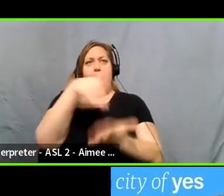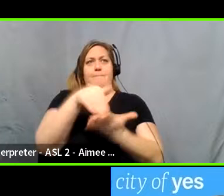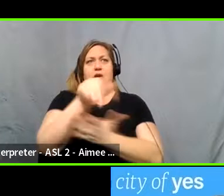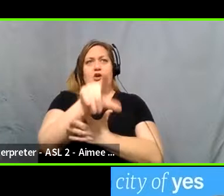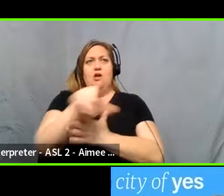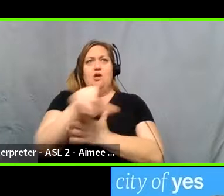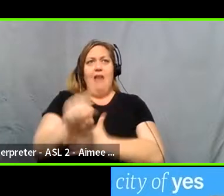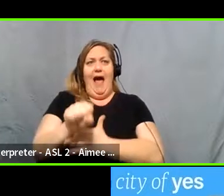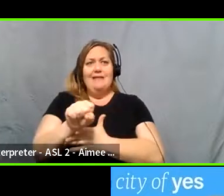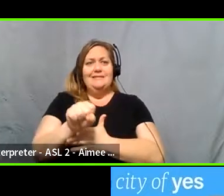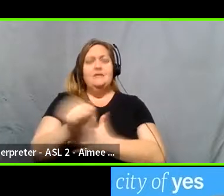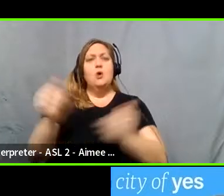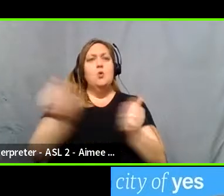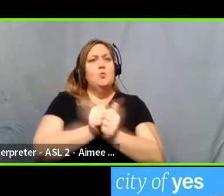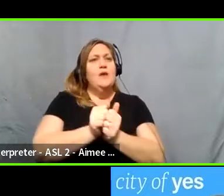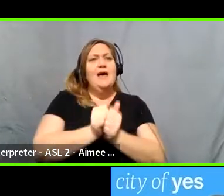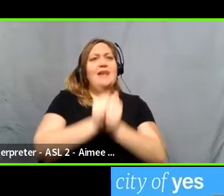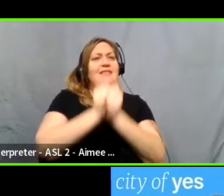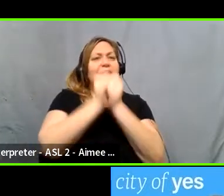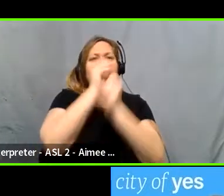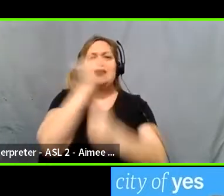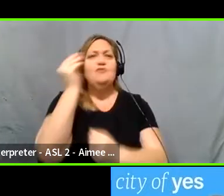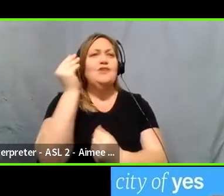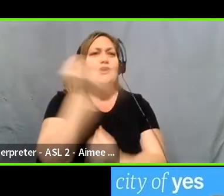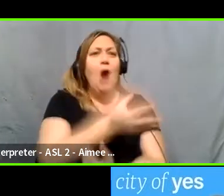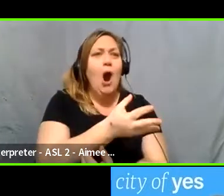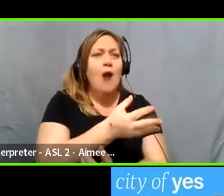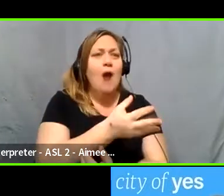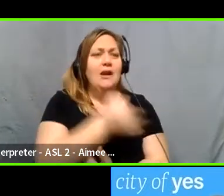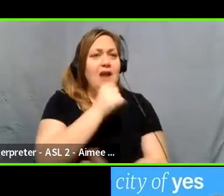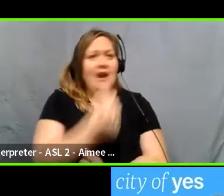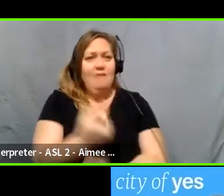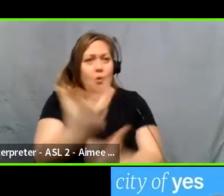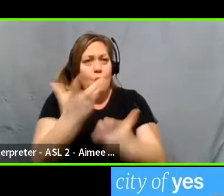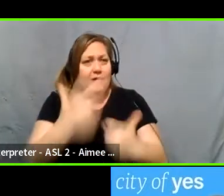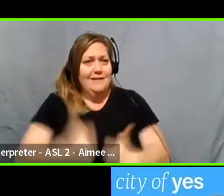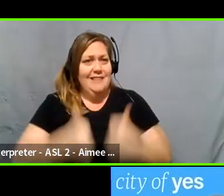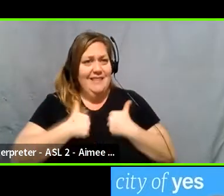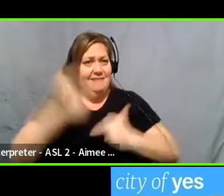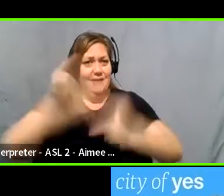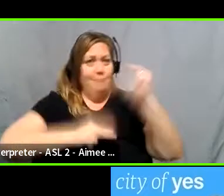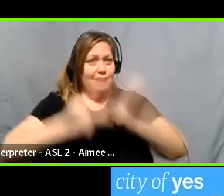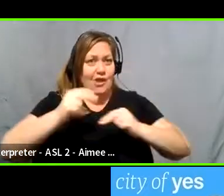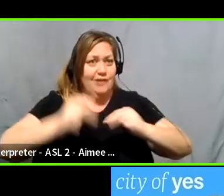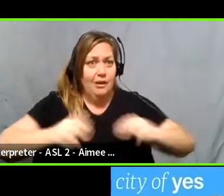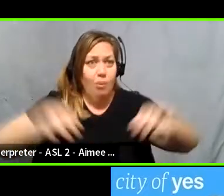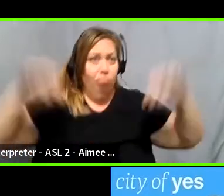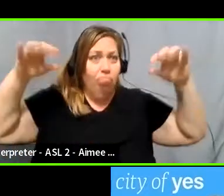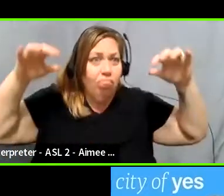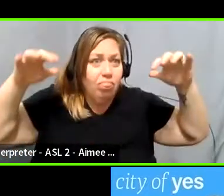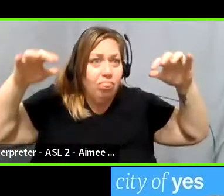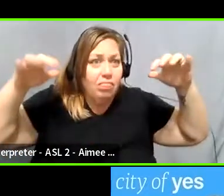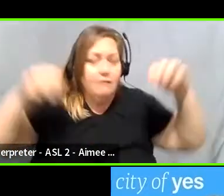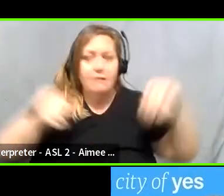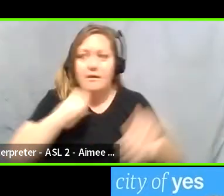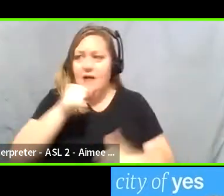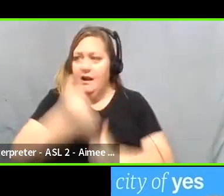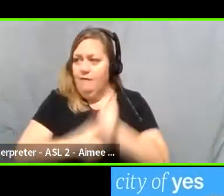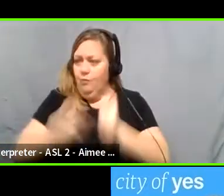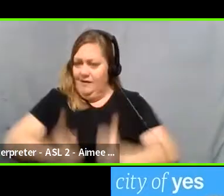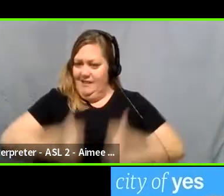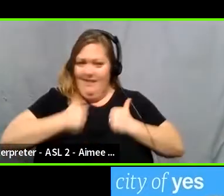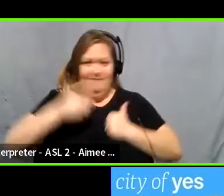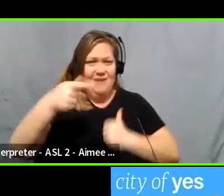with complete disregard that not everyone wants to live in a building and not everyone wants to live in an apartment.